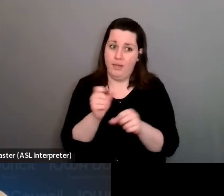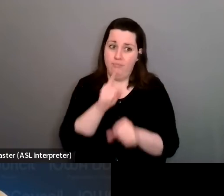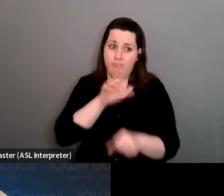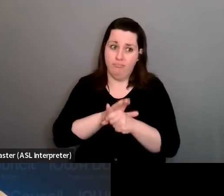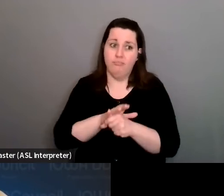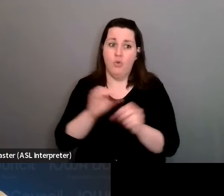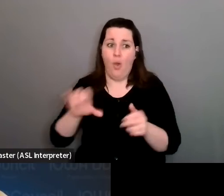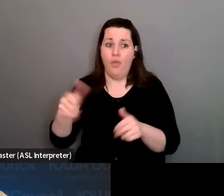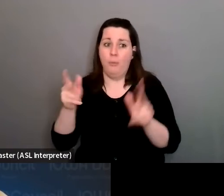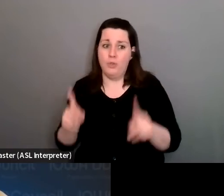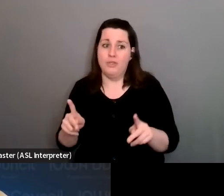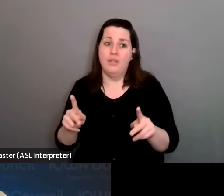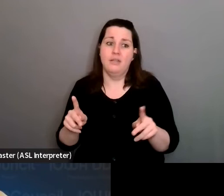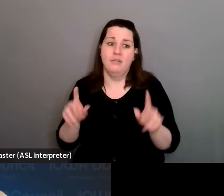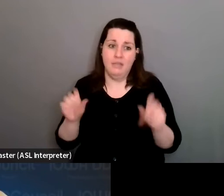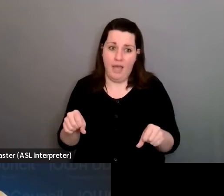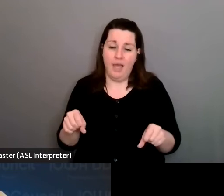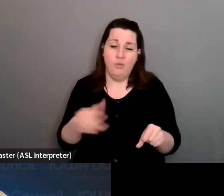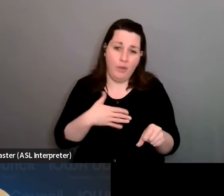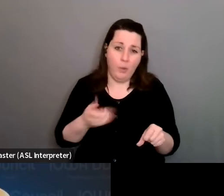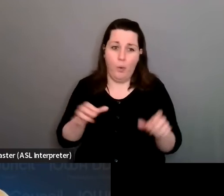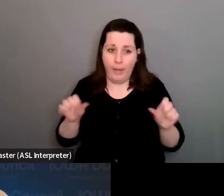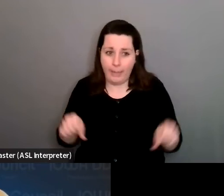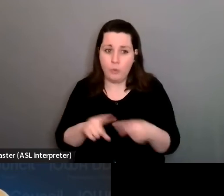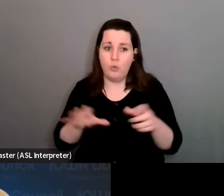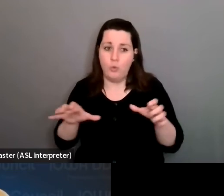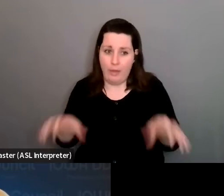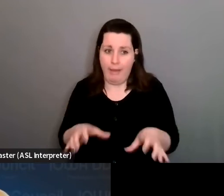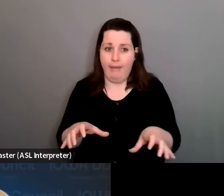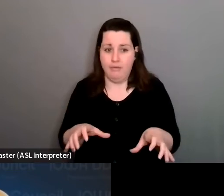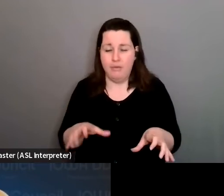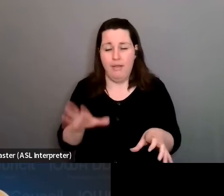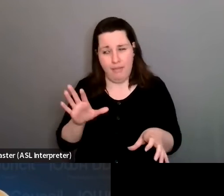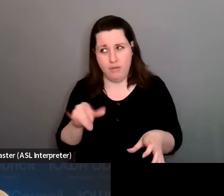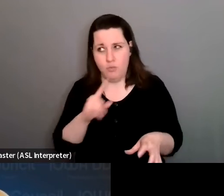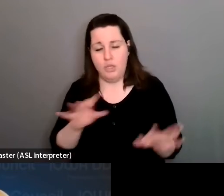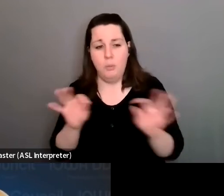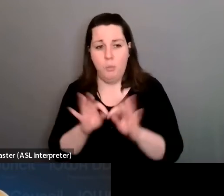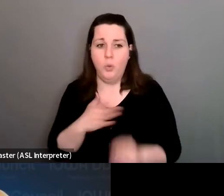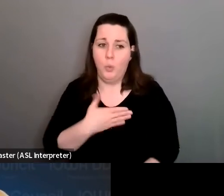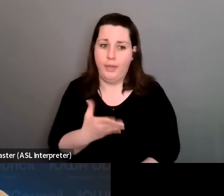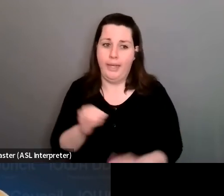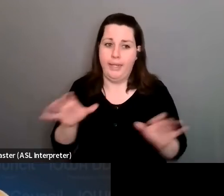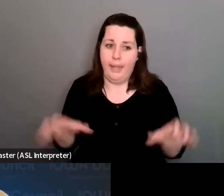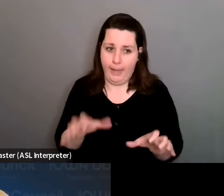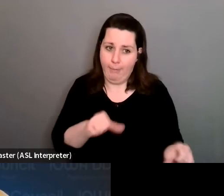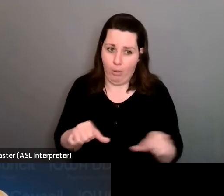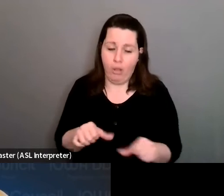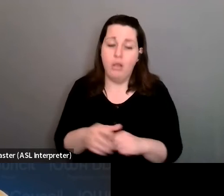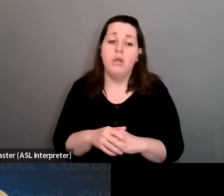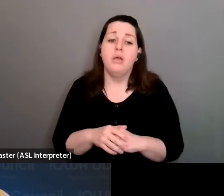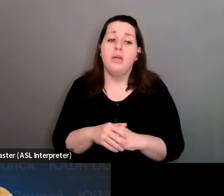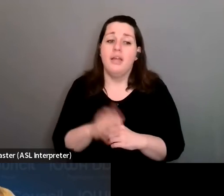willing or able is a key phrase there. And if that changes, then they